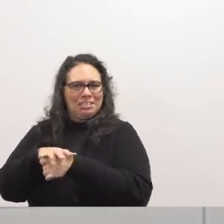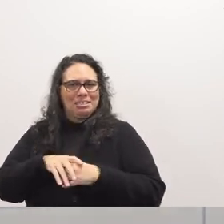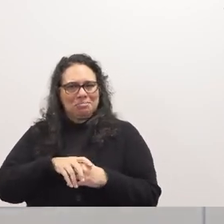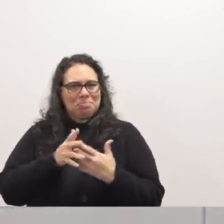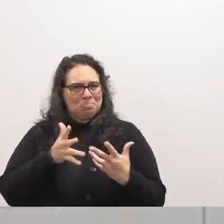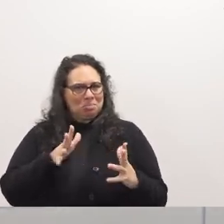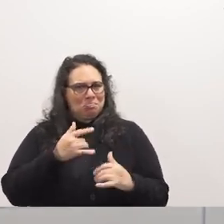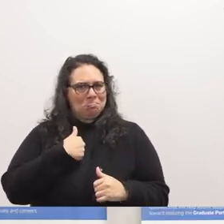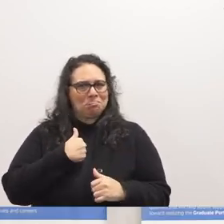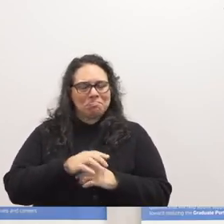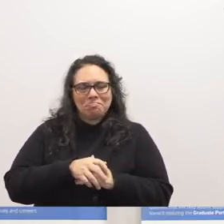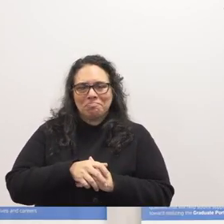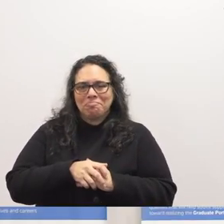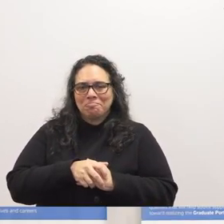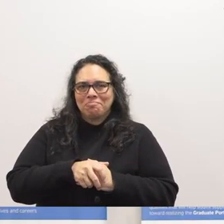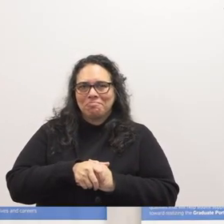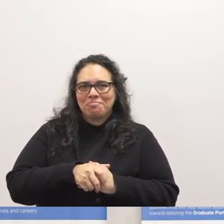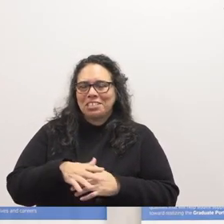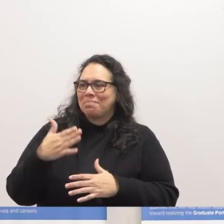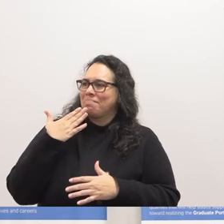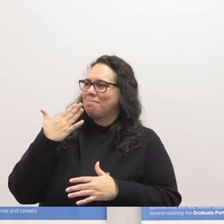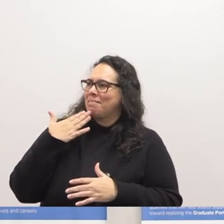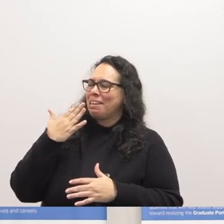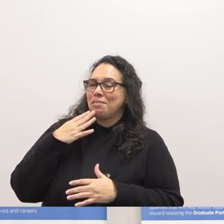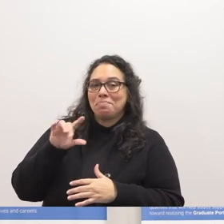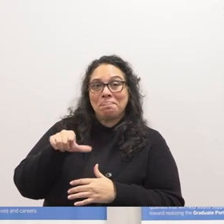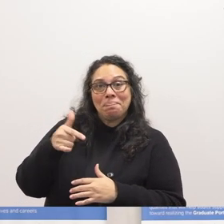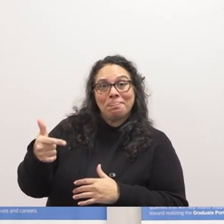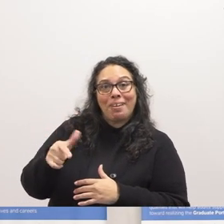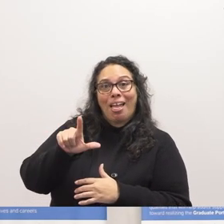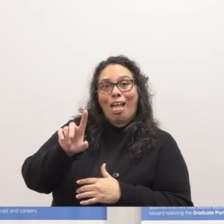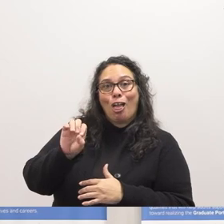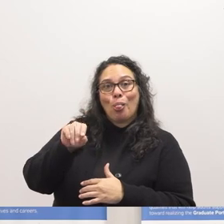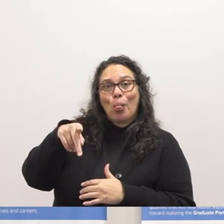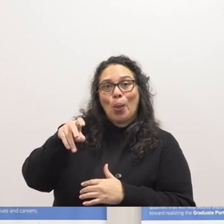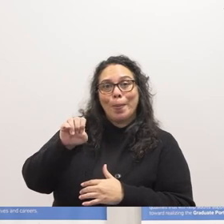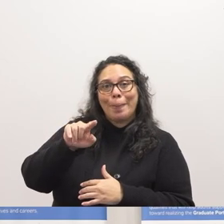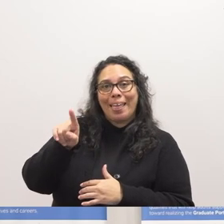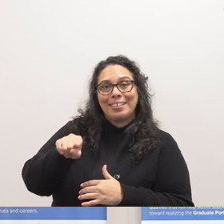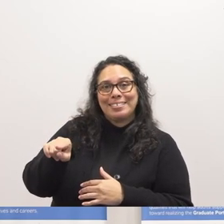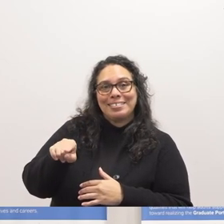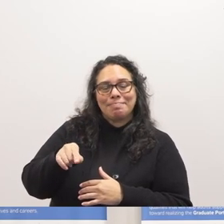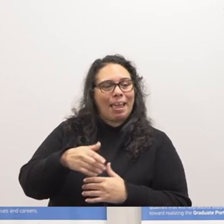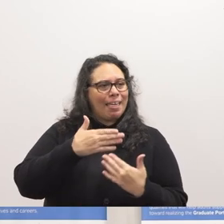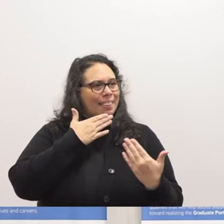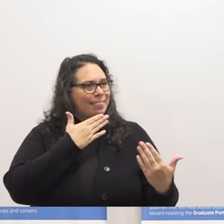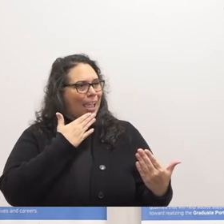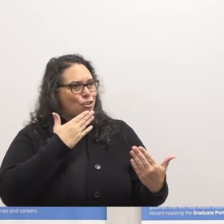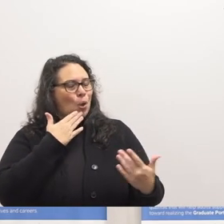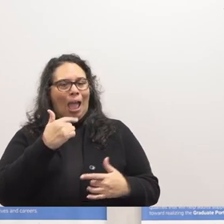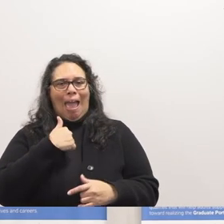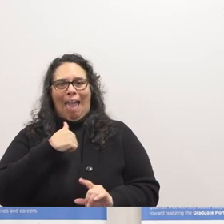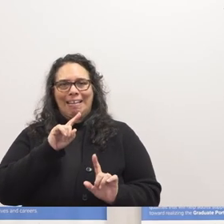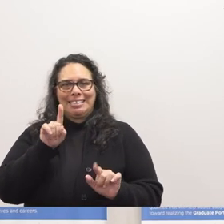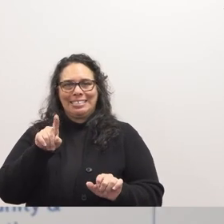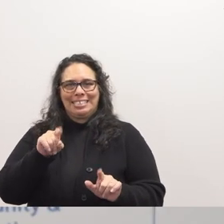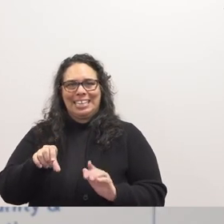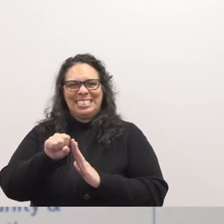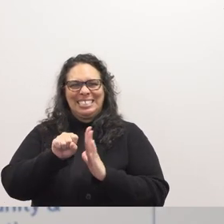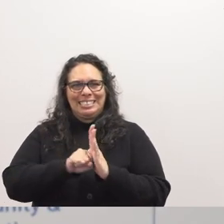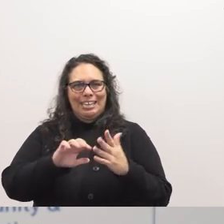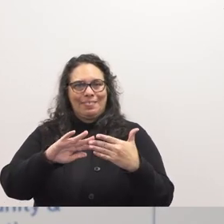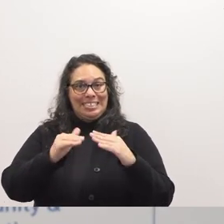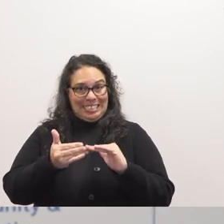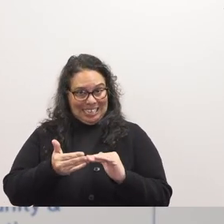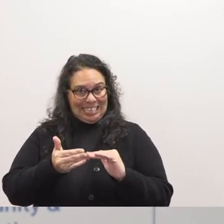say. Thank you, Ms. Lopez. Thank you. I attended the State of the City